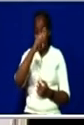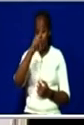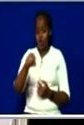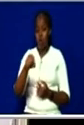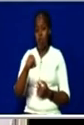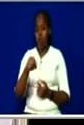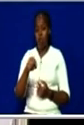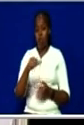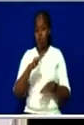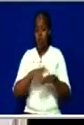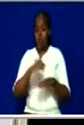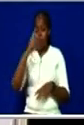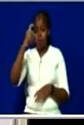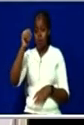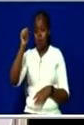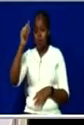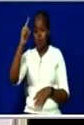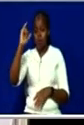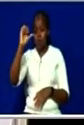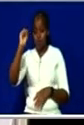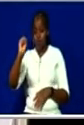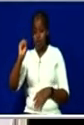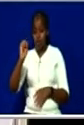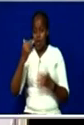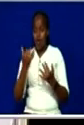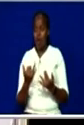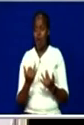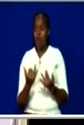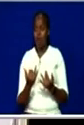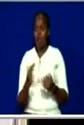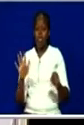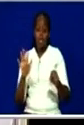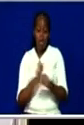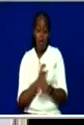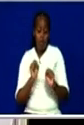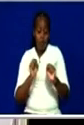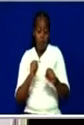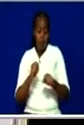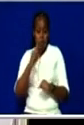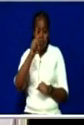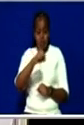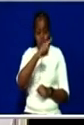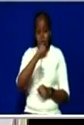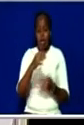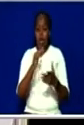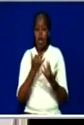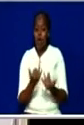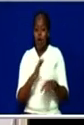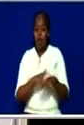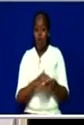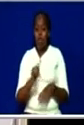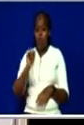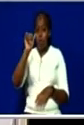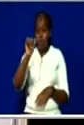of the x-axis, and that is enough to make you lose that mark. On the y-axis,